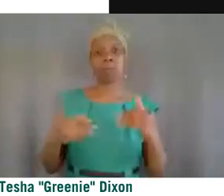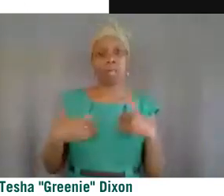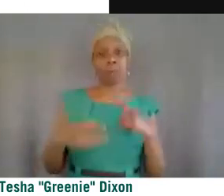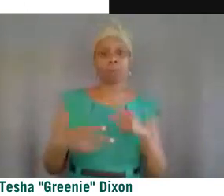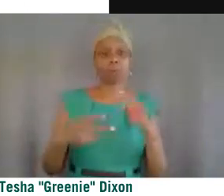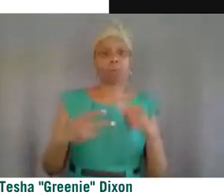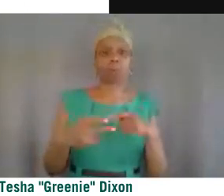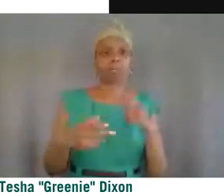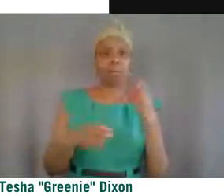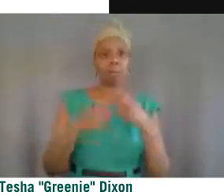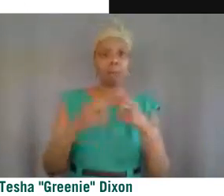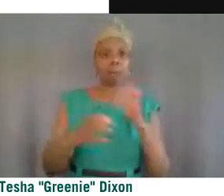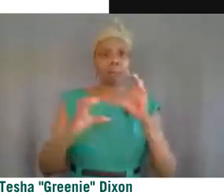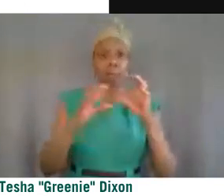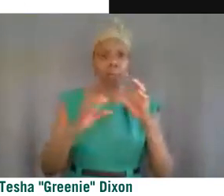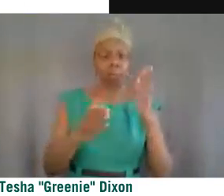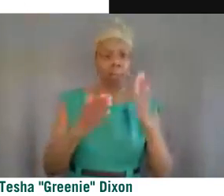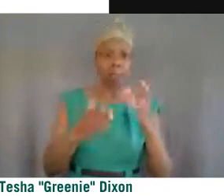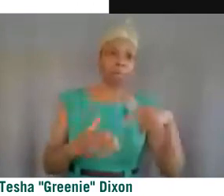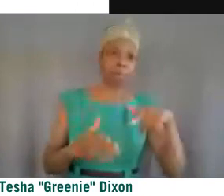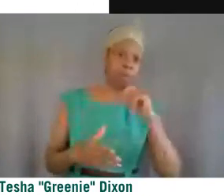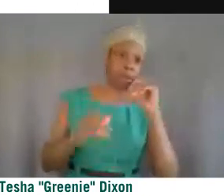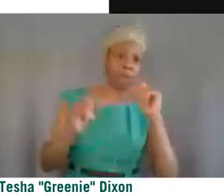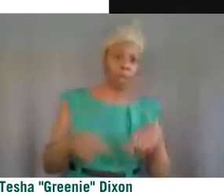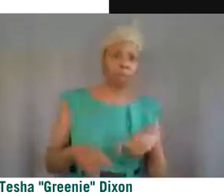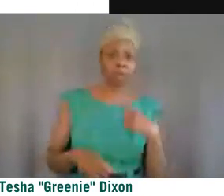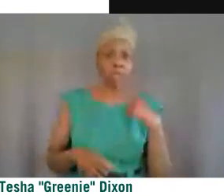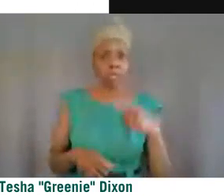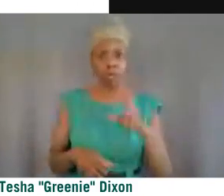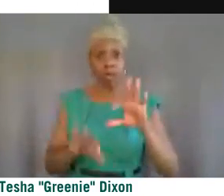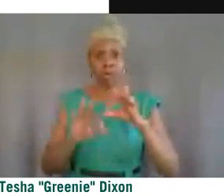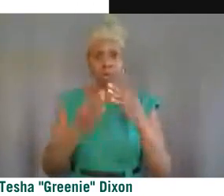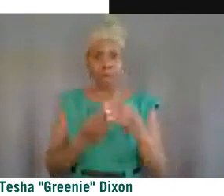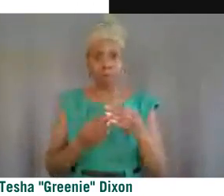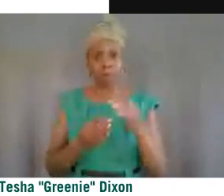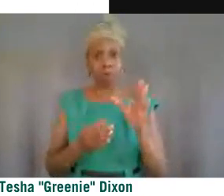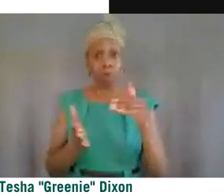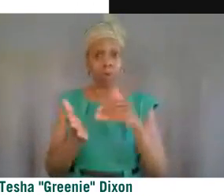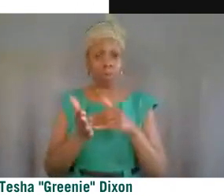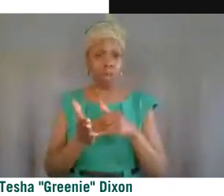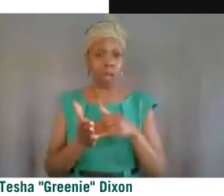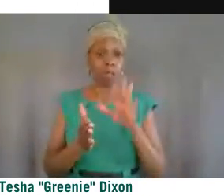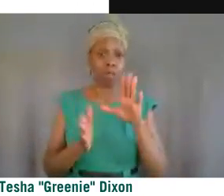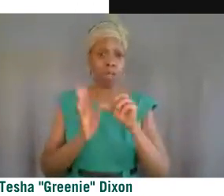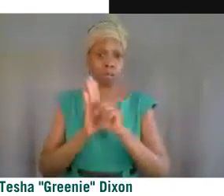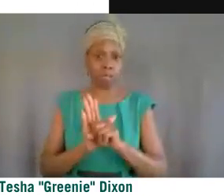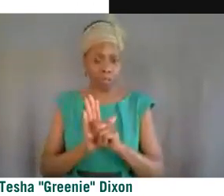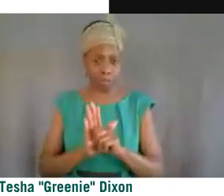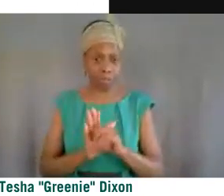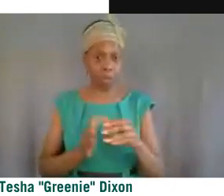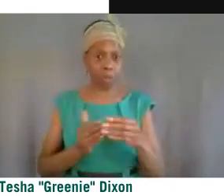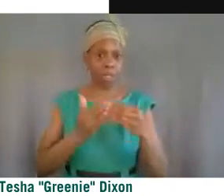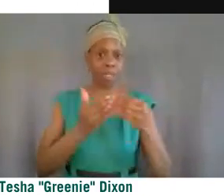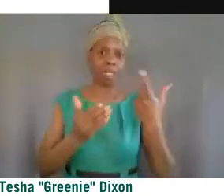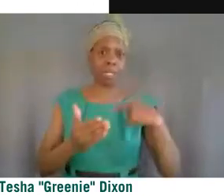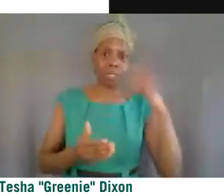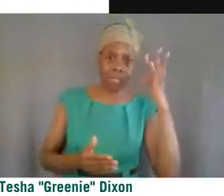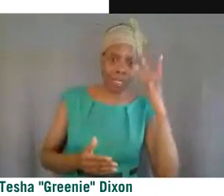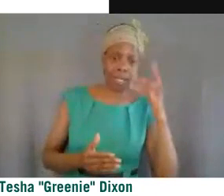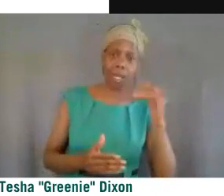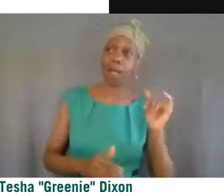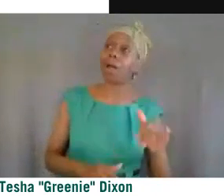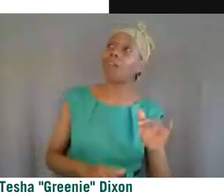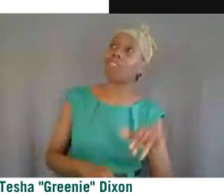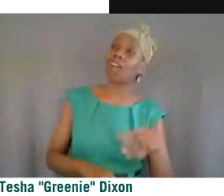difficulty communicating, they may not be able to tell their family or the doctor the symptoms that would lead us to think of kidney stones